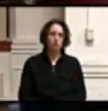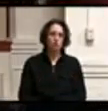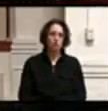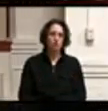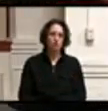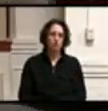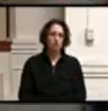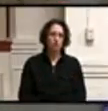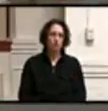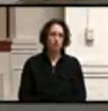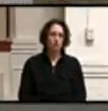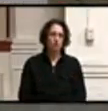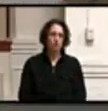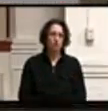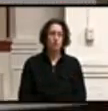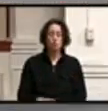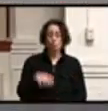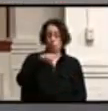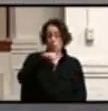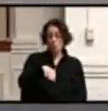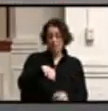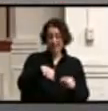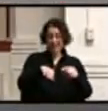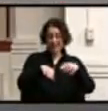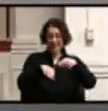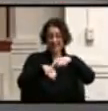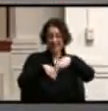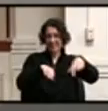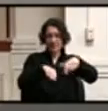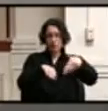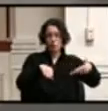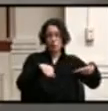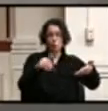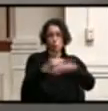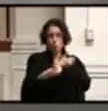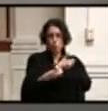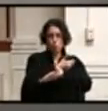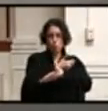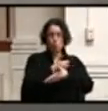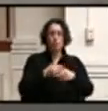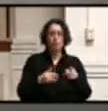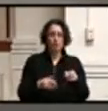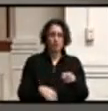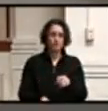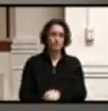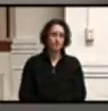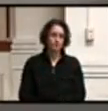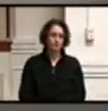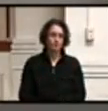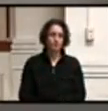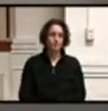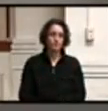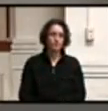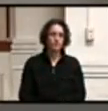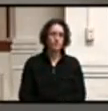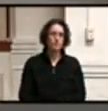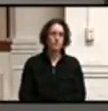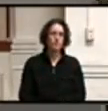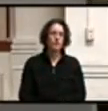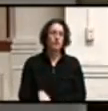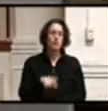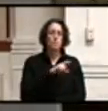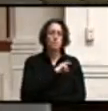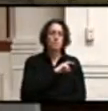about to the edge of the Donnell property, slightly over, but this is town-owned land as well. The vehicles will exit to